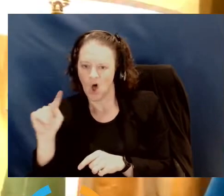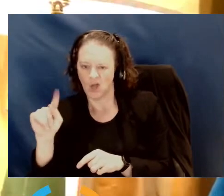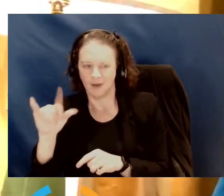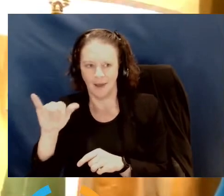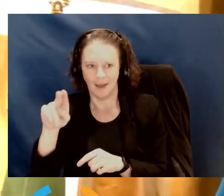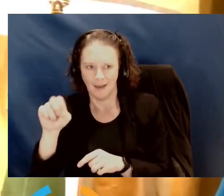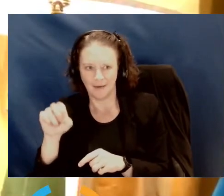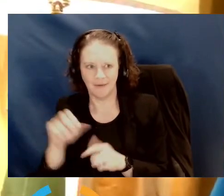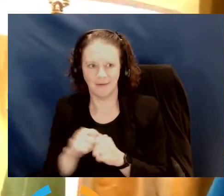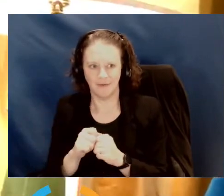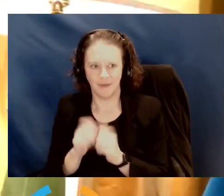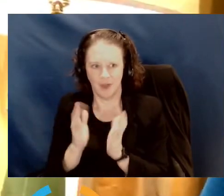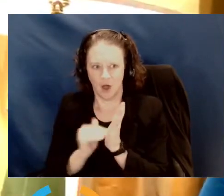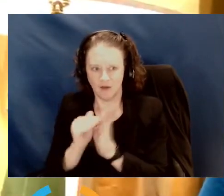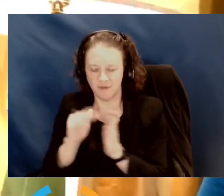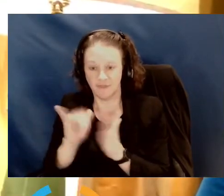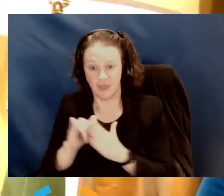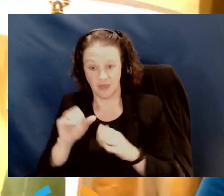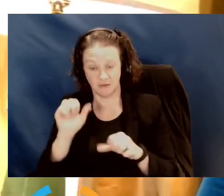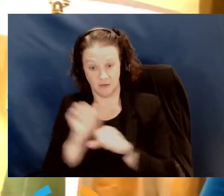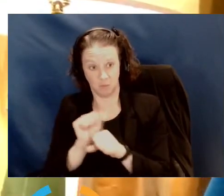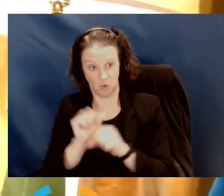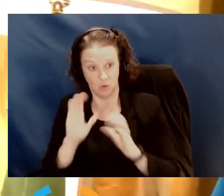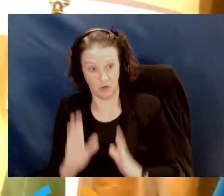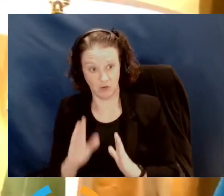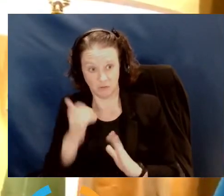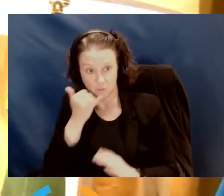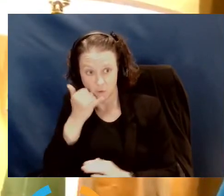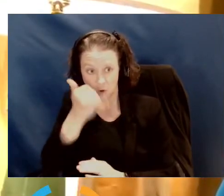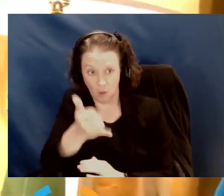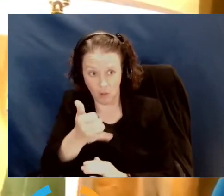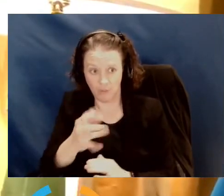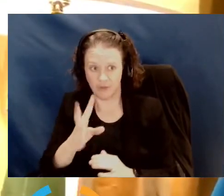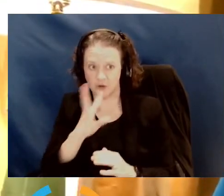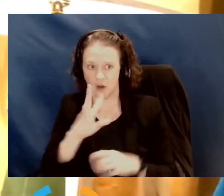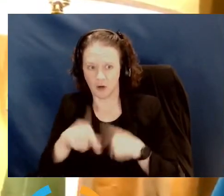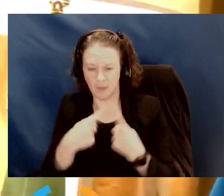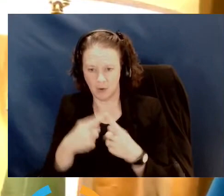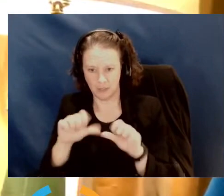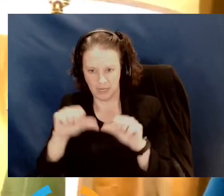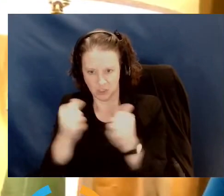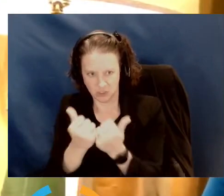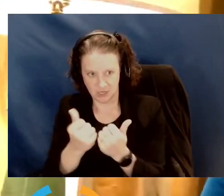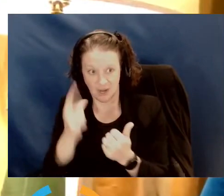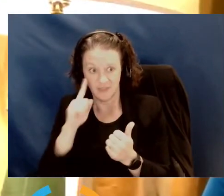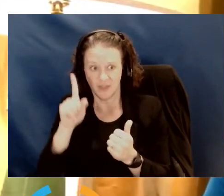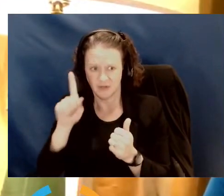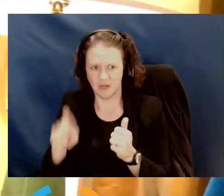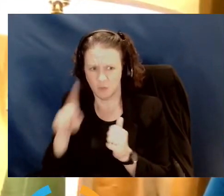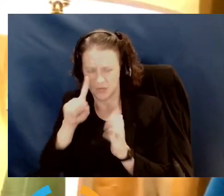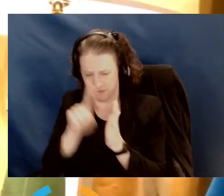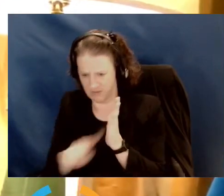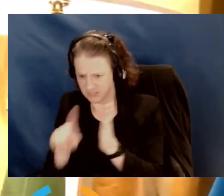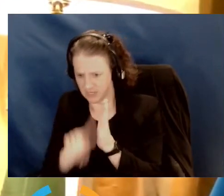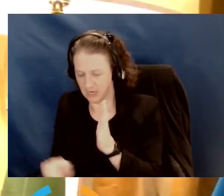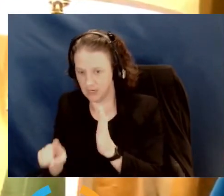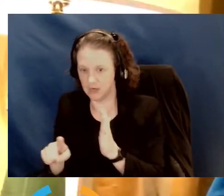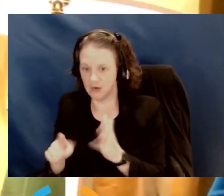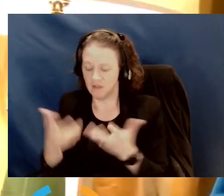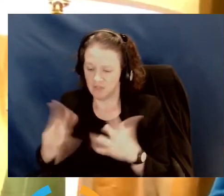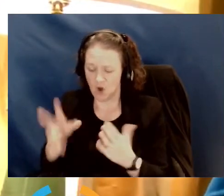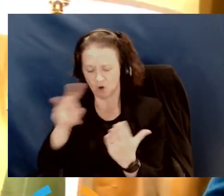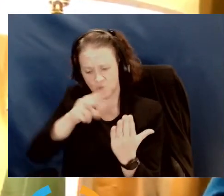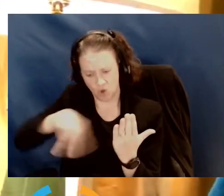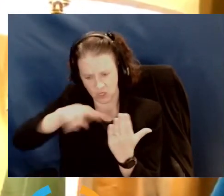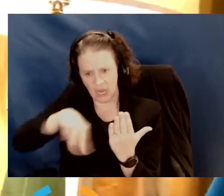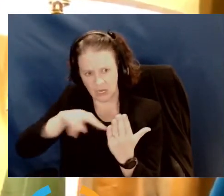often, employees that are calling in and talking about an agency. I think those need to be investigated, and they are looked at. And I think